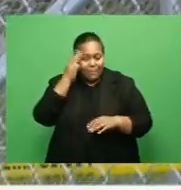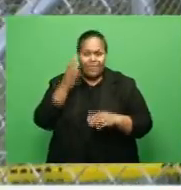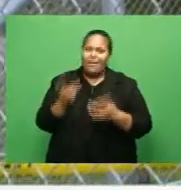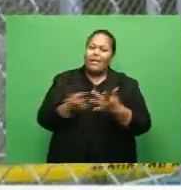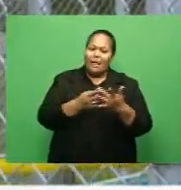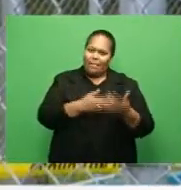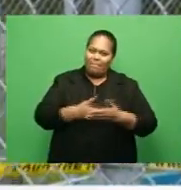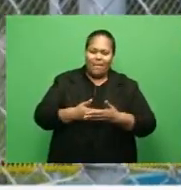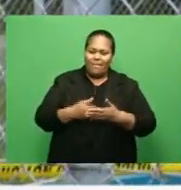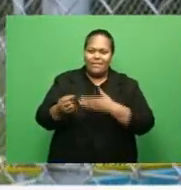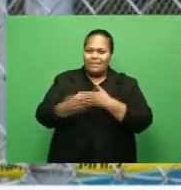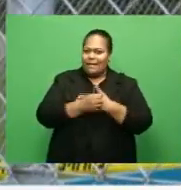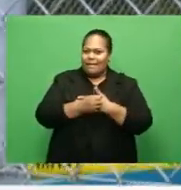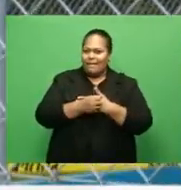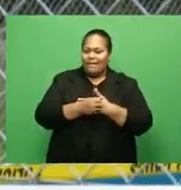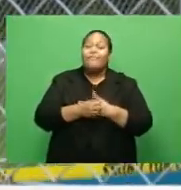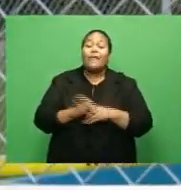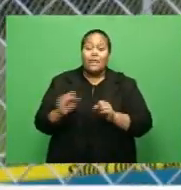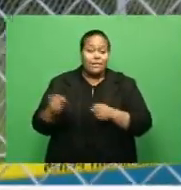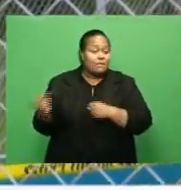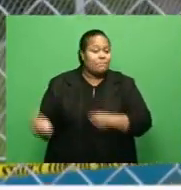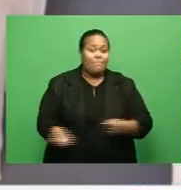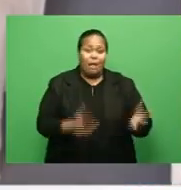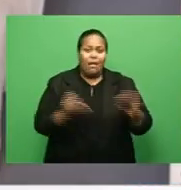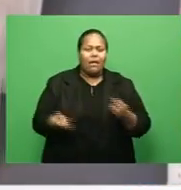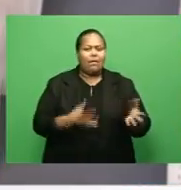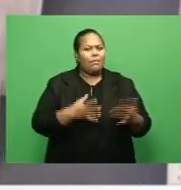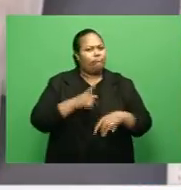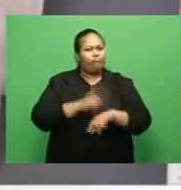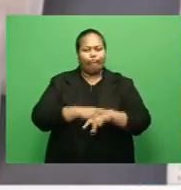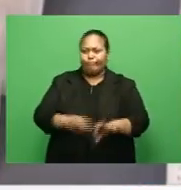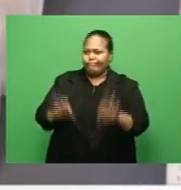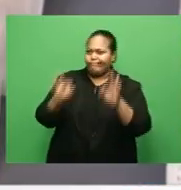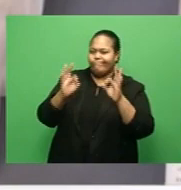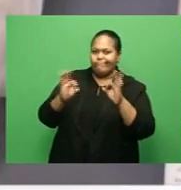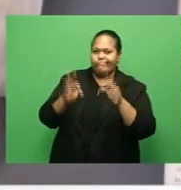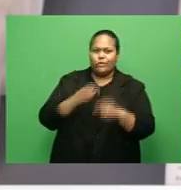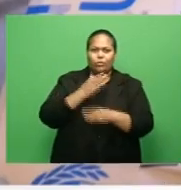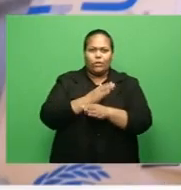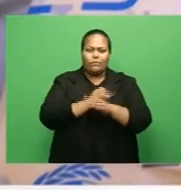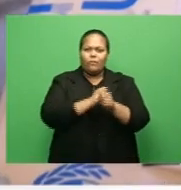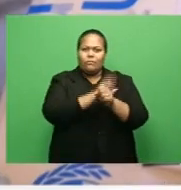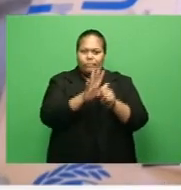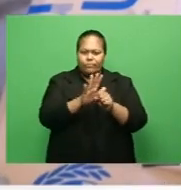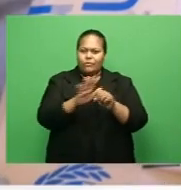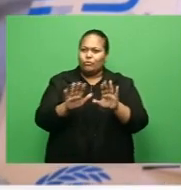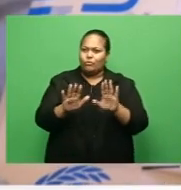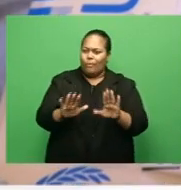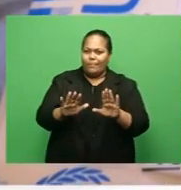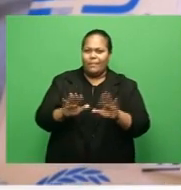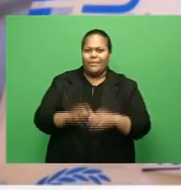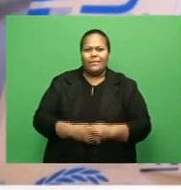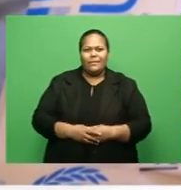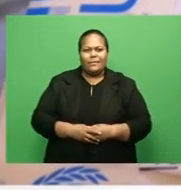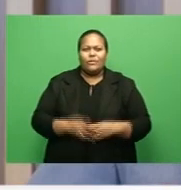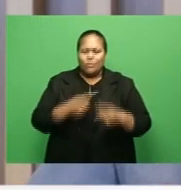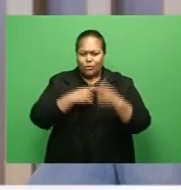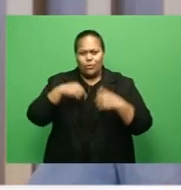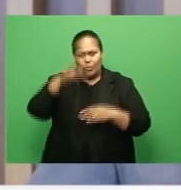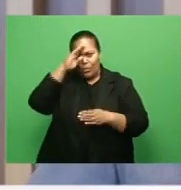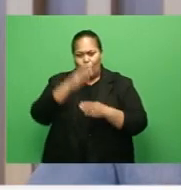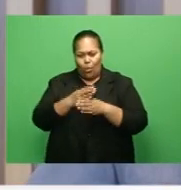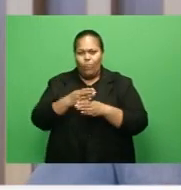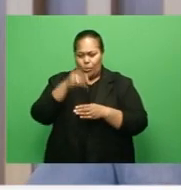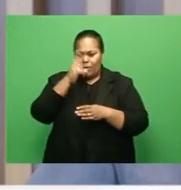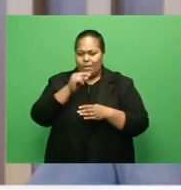the supplies are timely as they work to keep Fiji COVID-19 contained. We're hoping to be able to spread it out to all our facilities. Whilst we